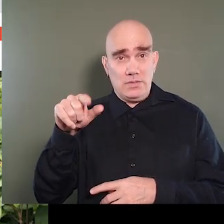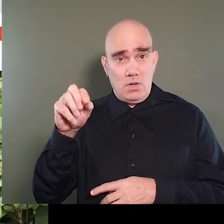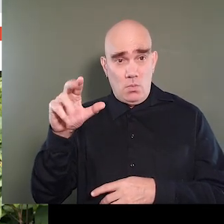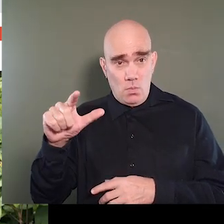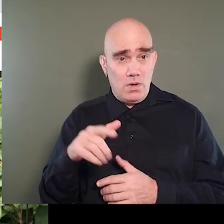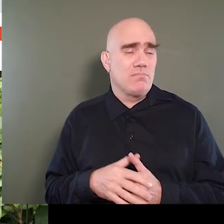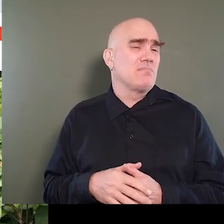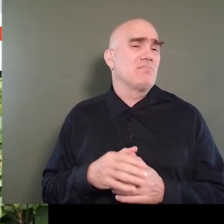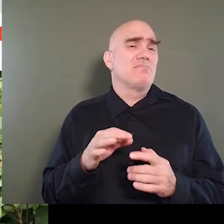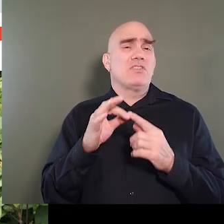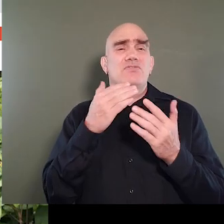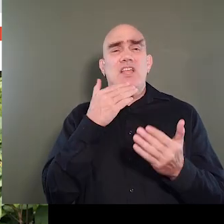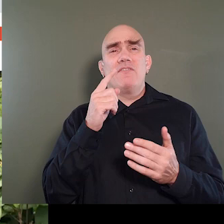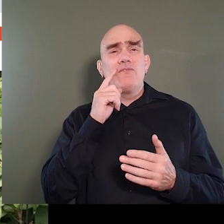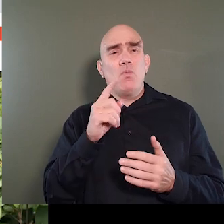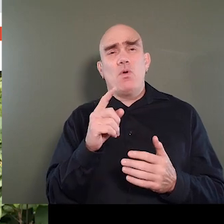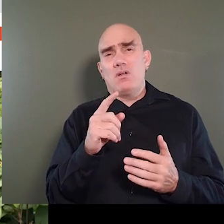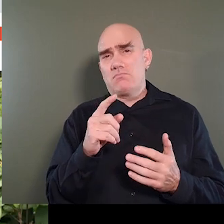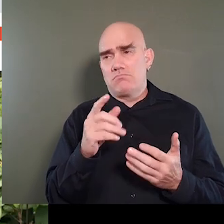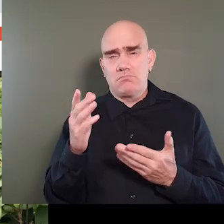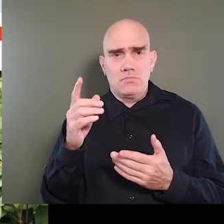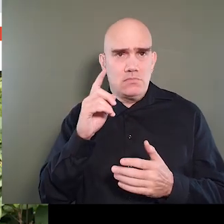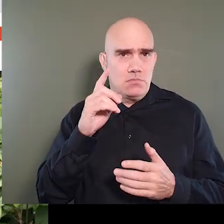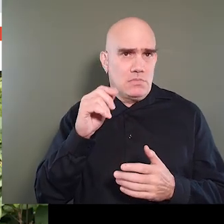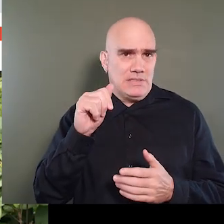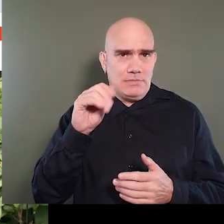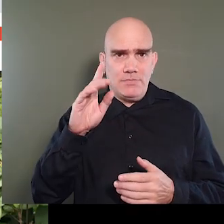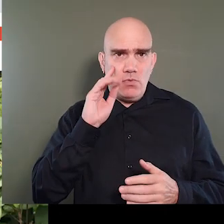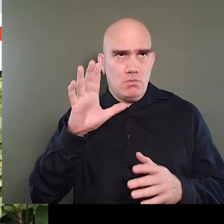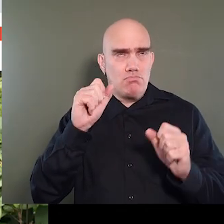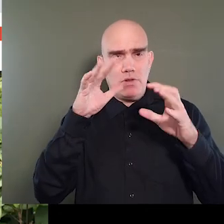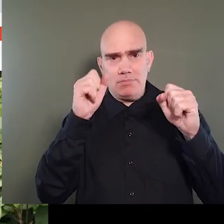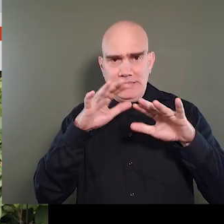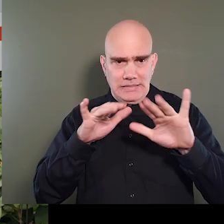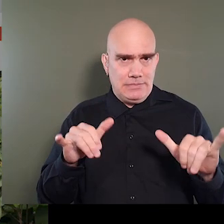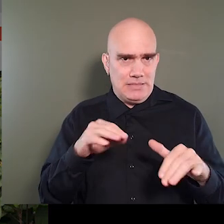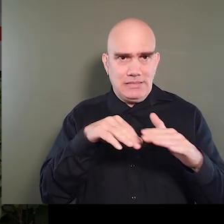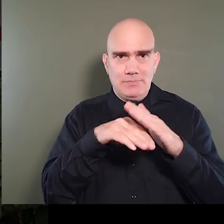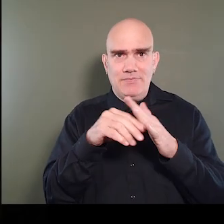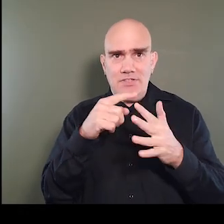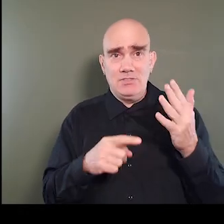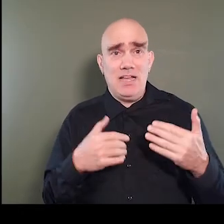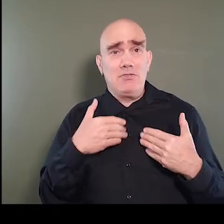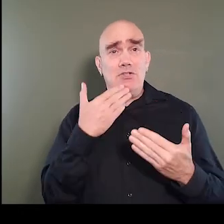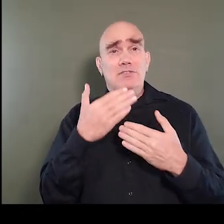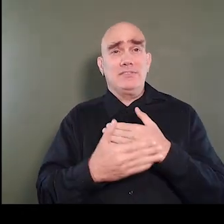you to accessiBe for your incredible system and your accessibility features. Have a great day, everyone.